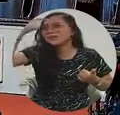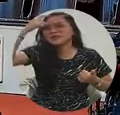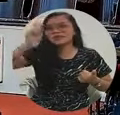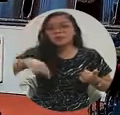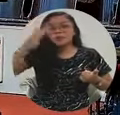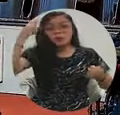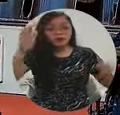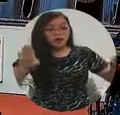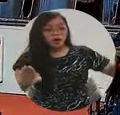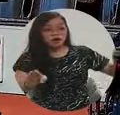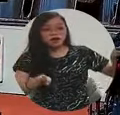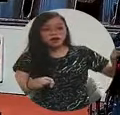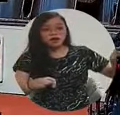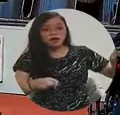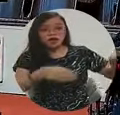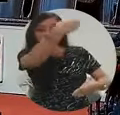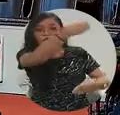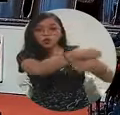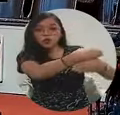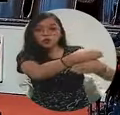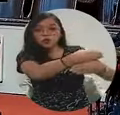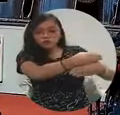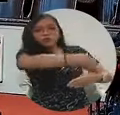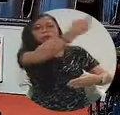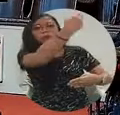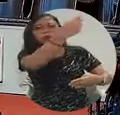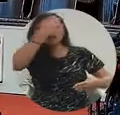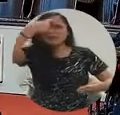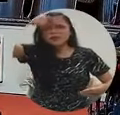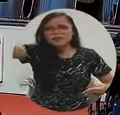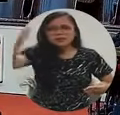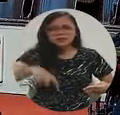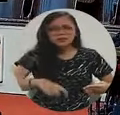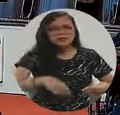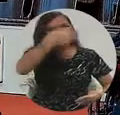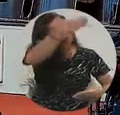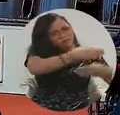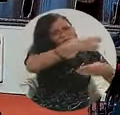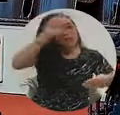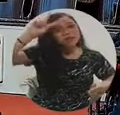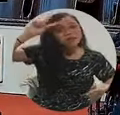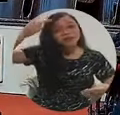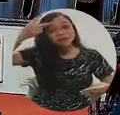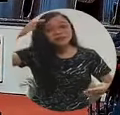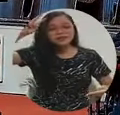Kaya ang close, open di ito. Yang open, close.